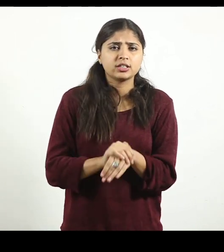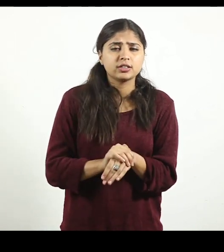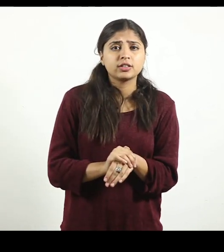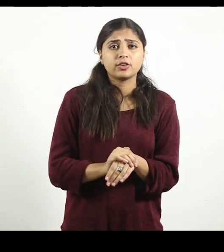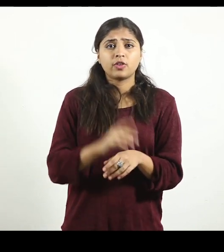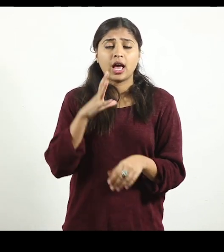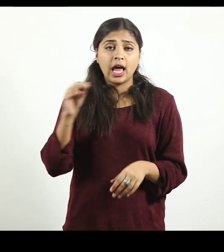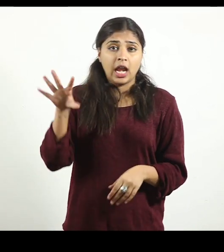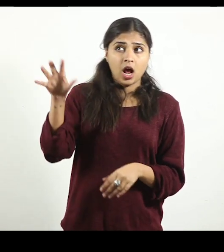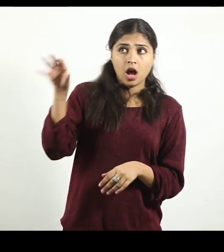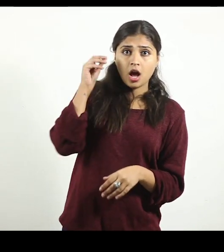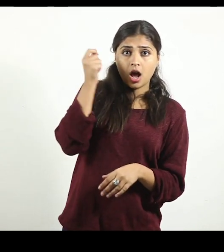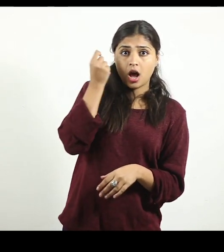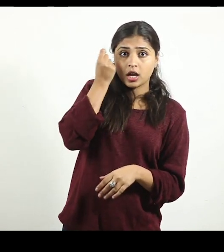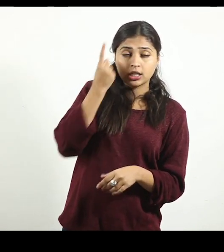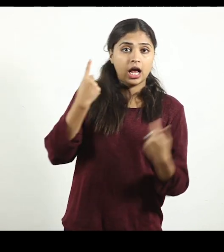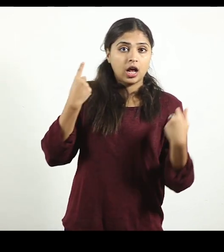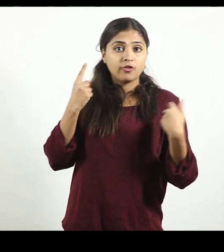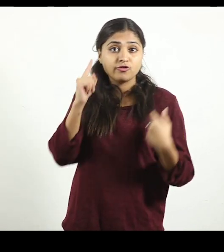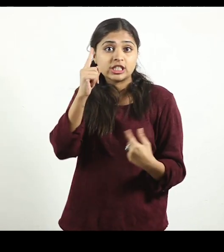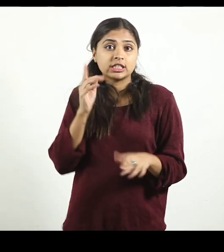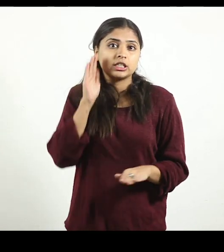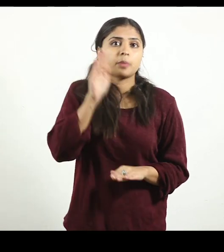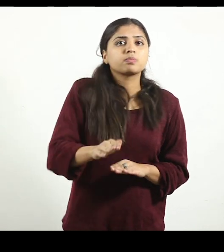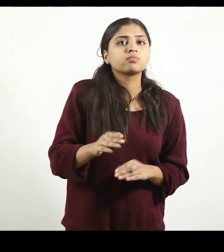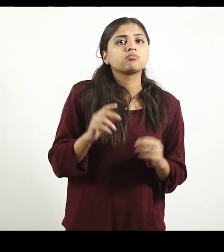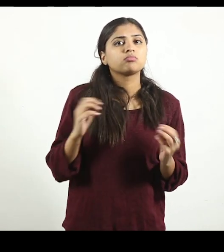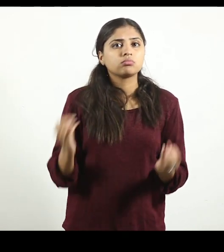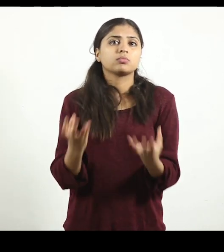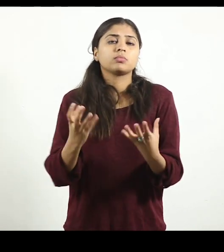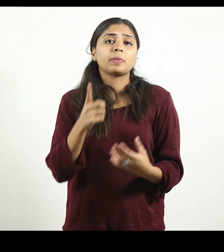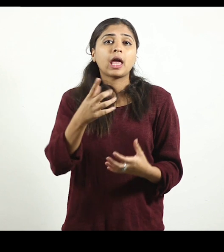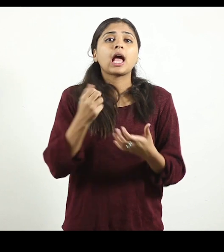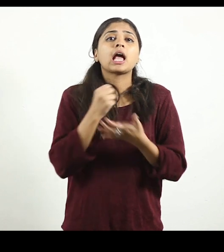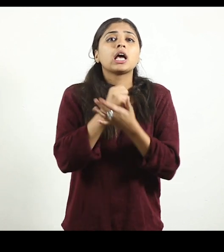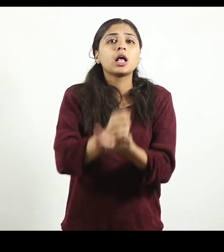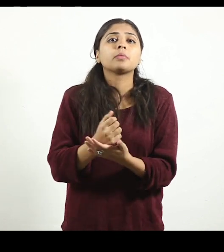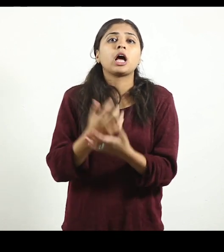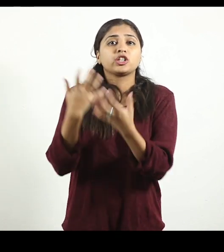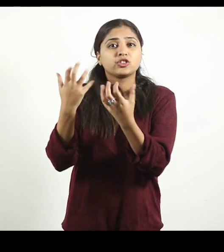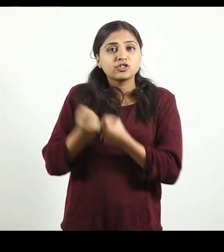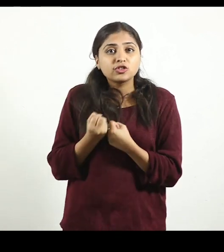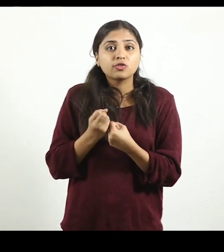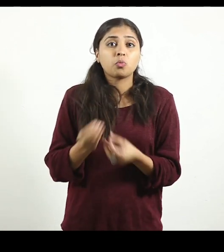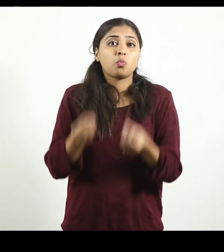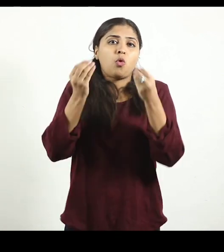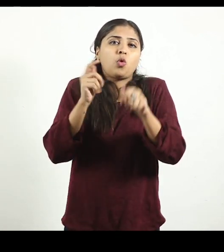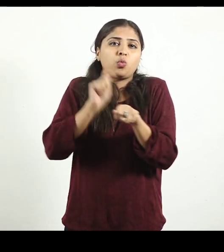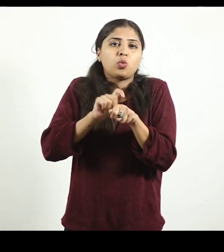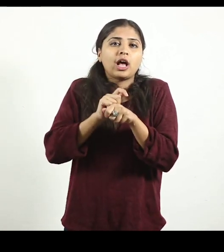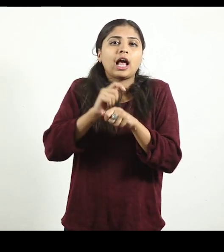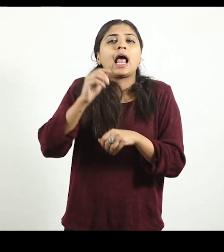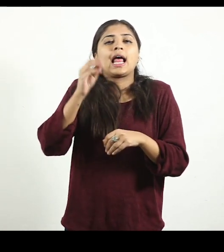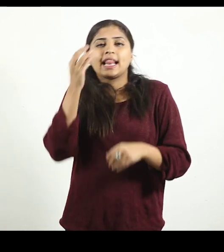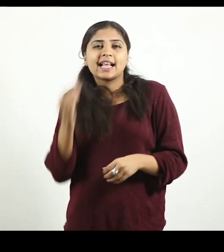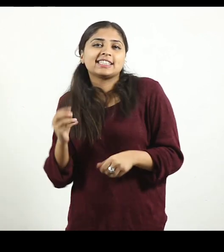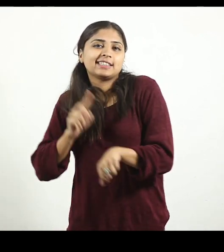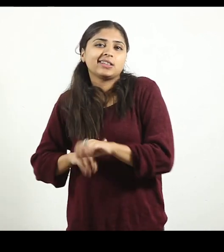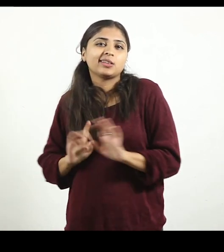right at the first step. It helps in achieving more work in less time. In order to solve the problem, you need to do the